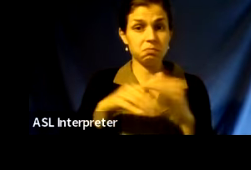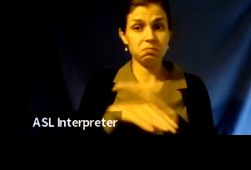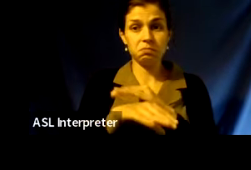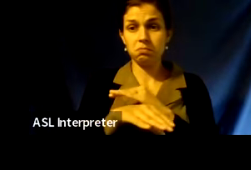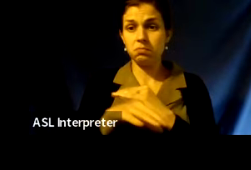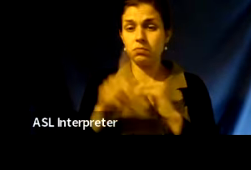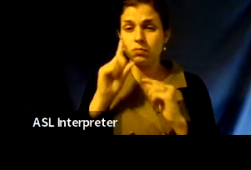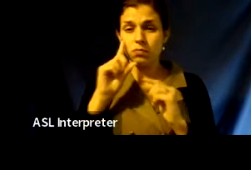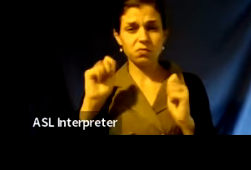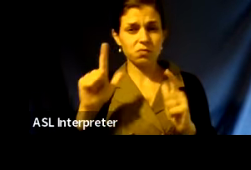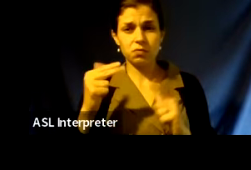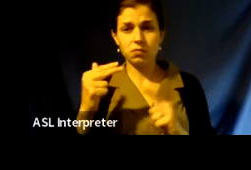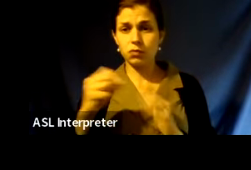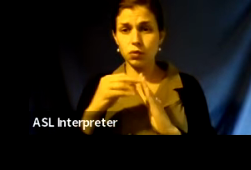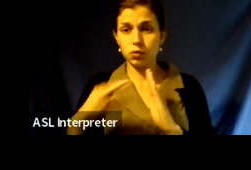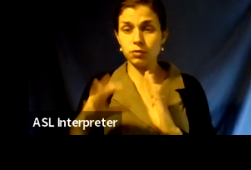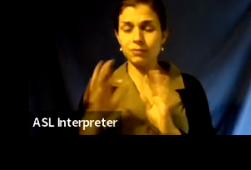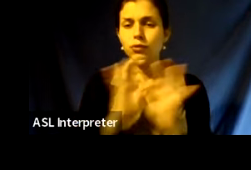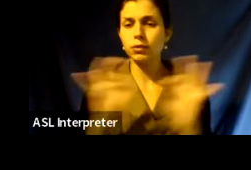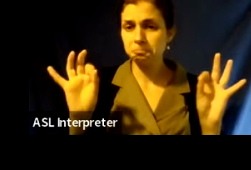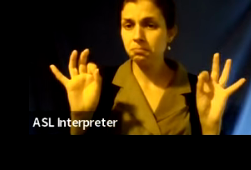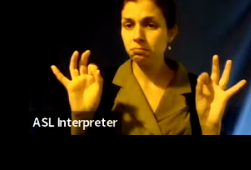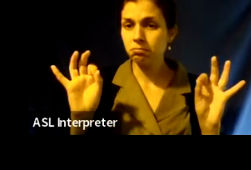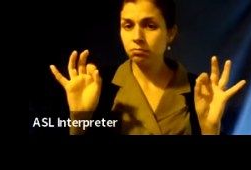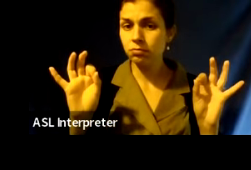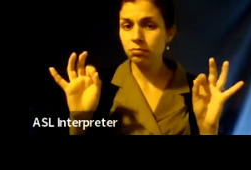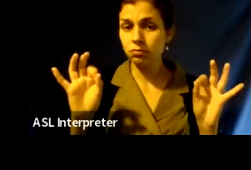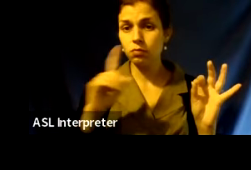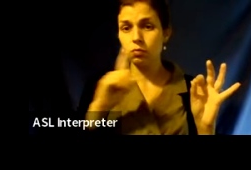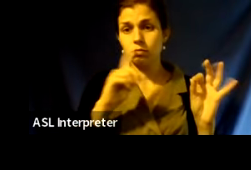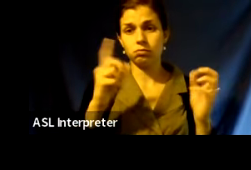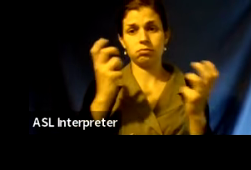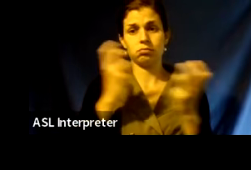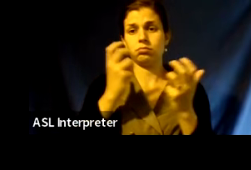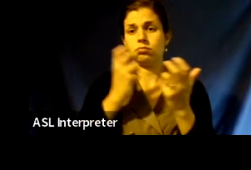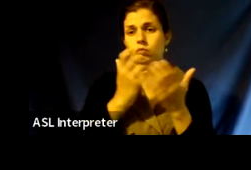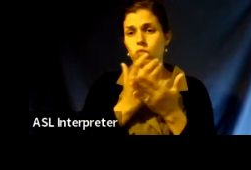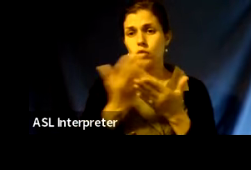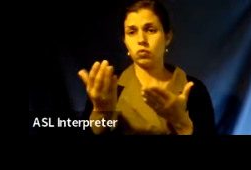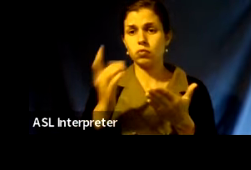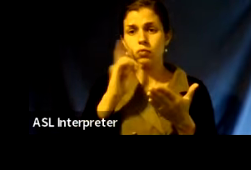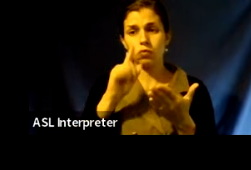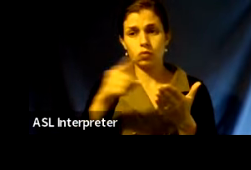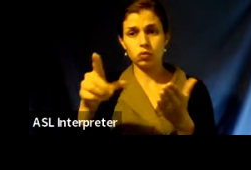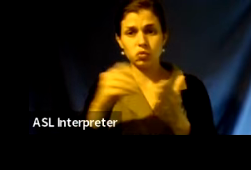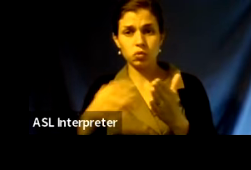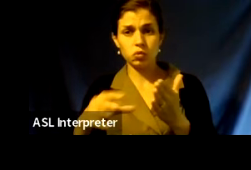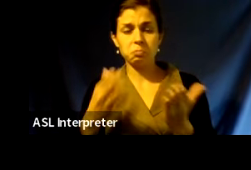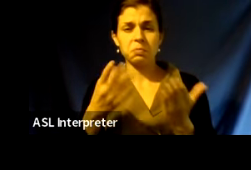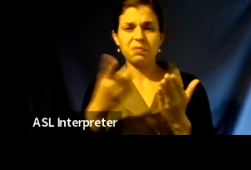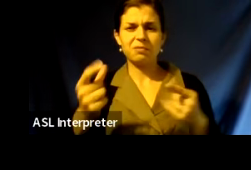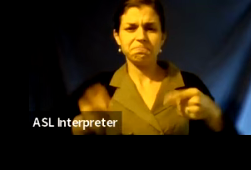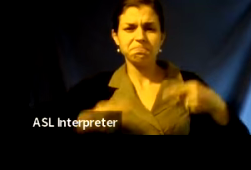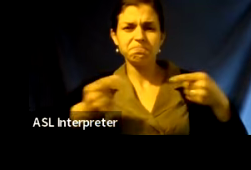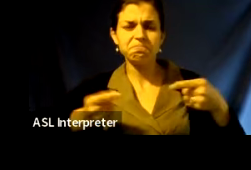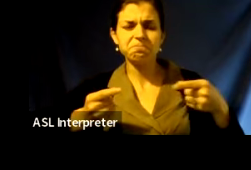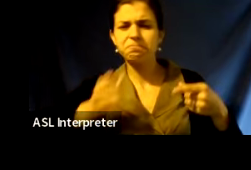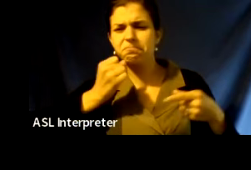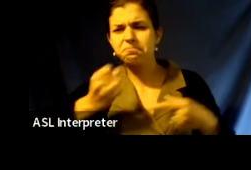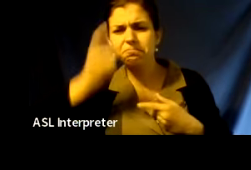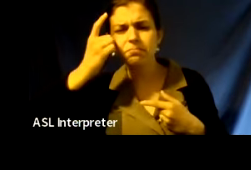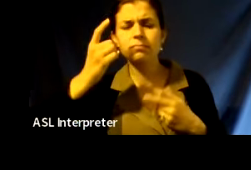night, and it's free of charge. And it's a phenomenal resource for students that might be struggling with a specific concept